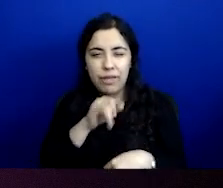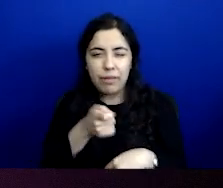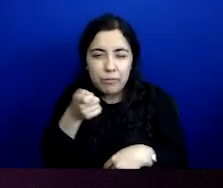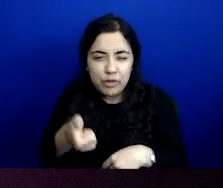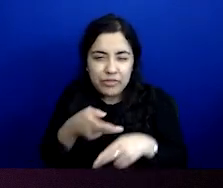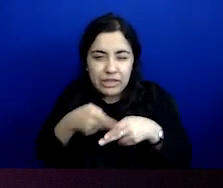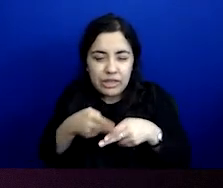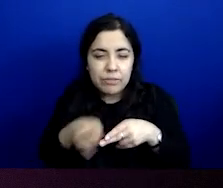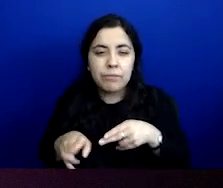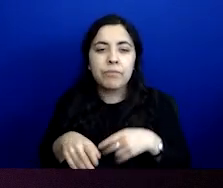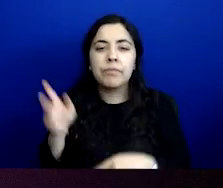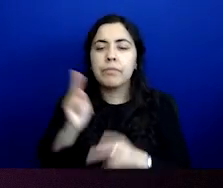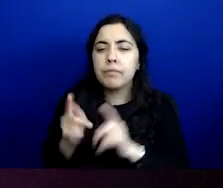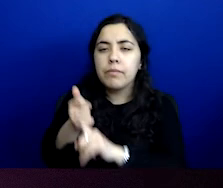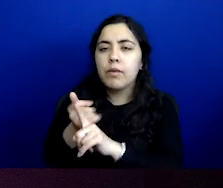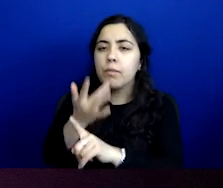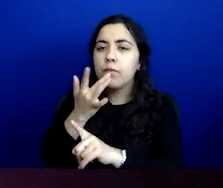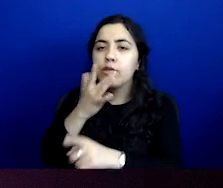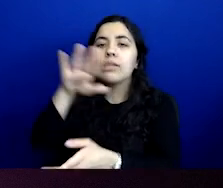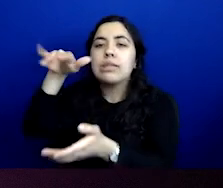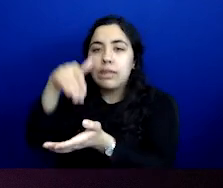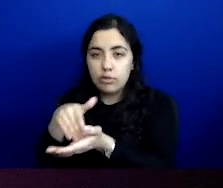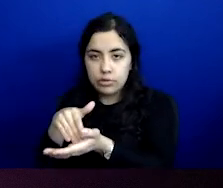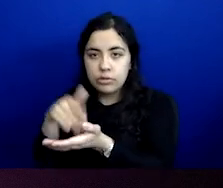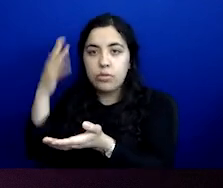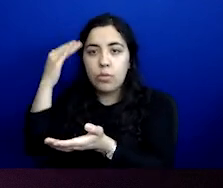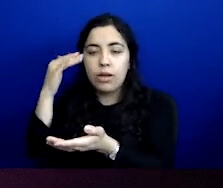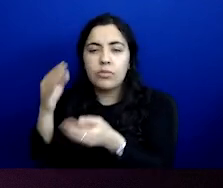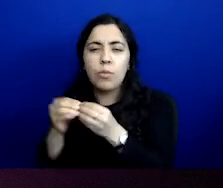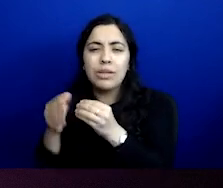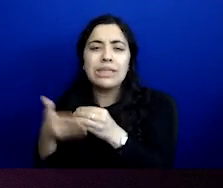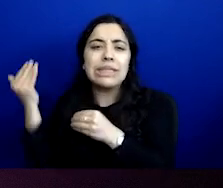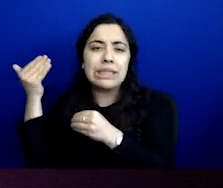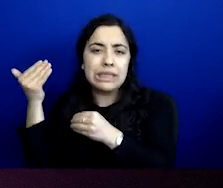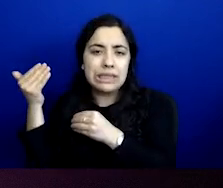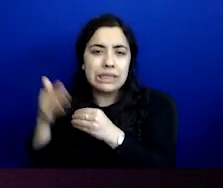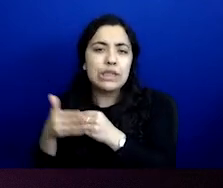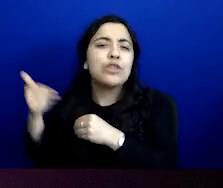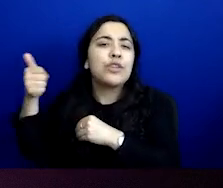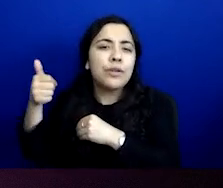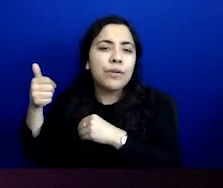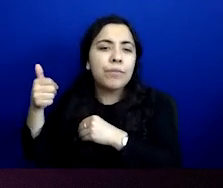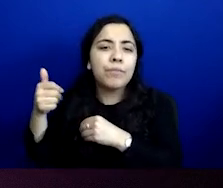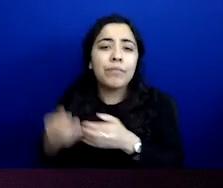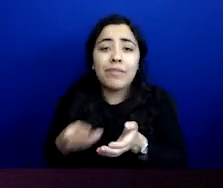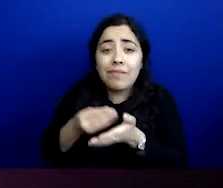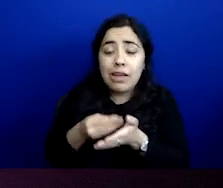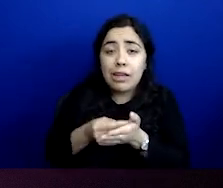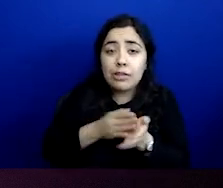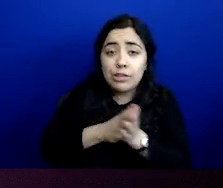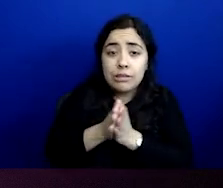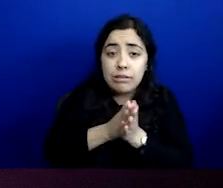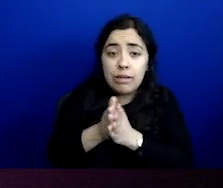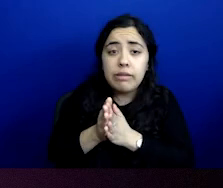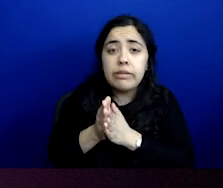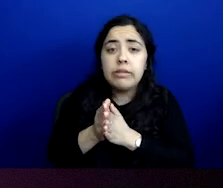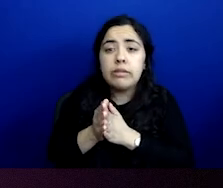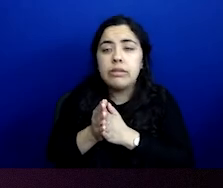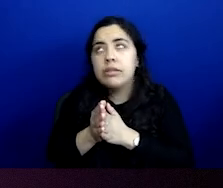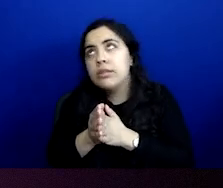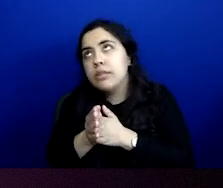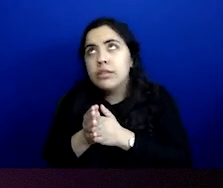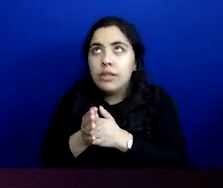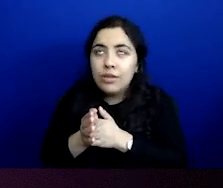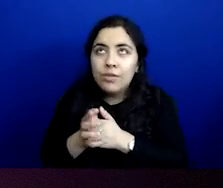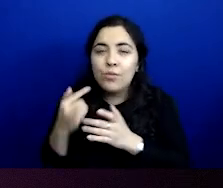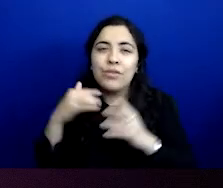people, they prefer centralization often because it's just easier. Financial incentives, we've essentially